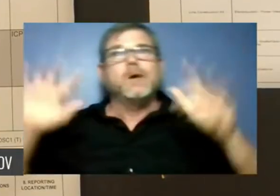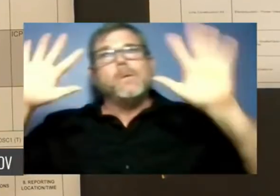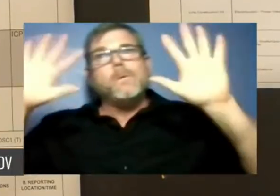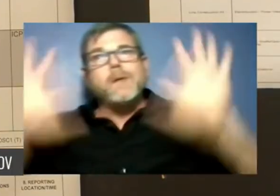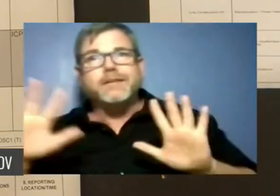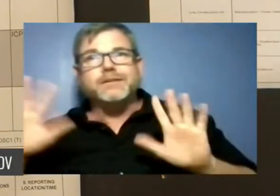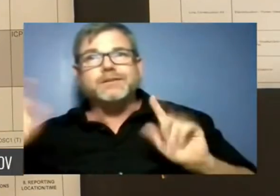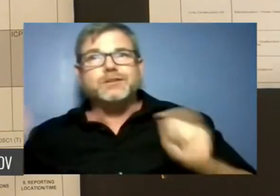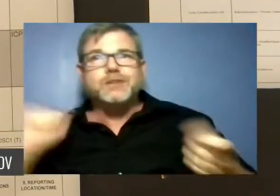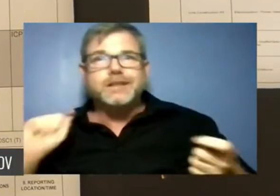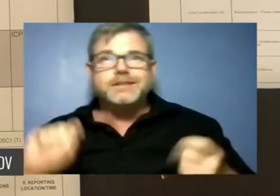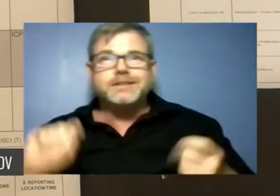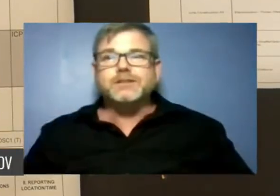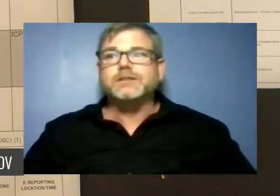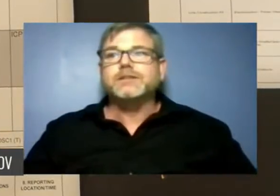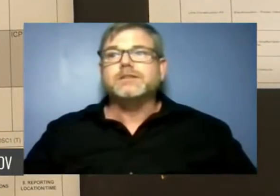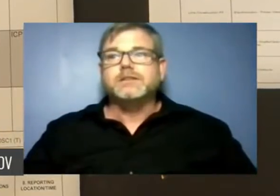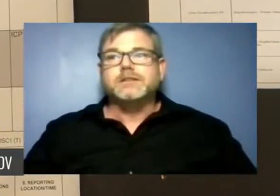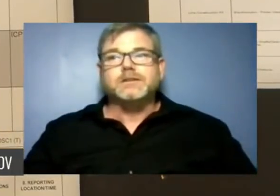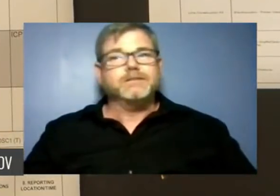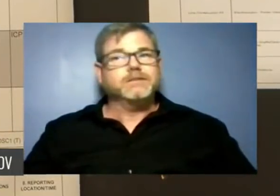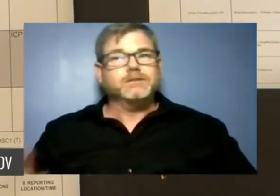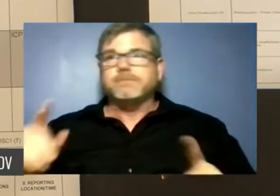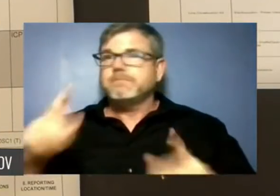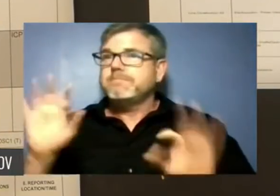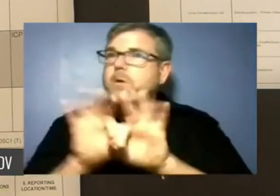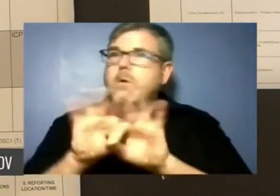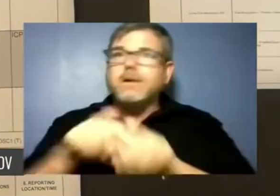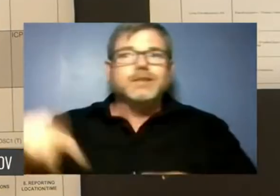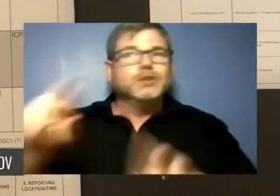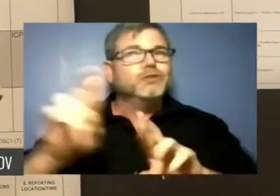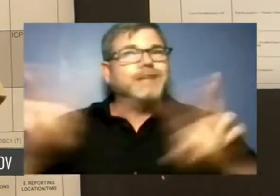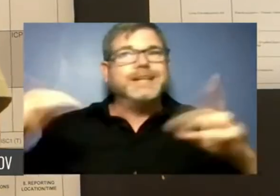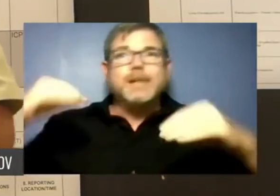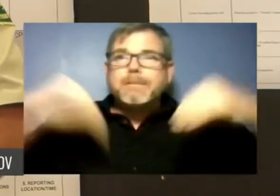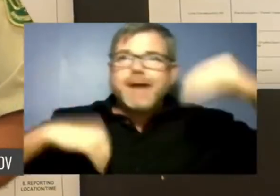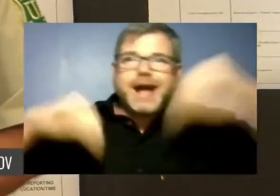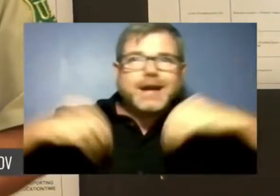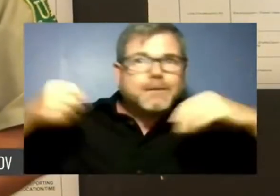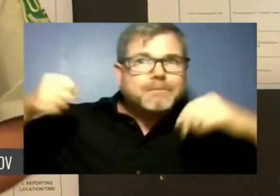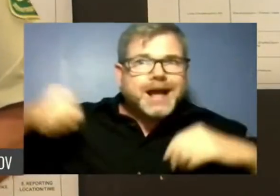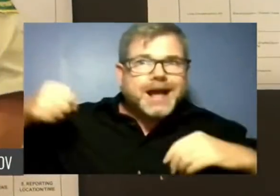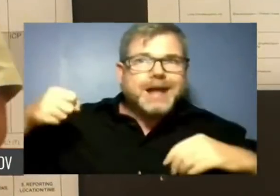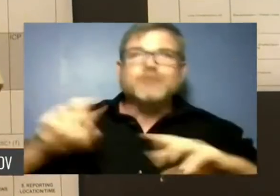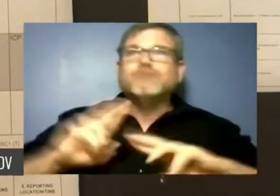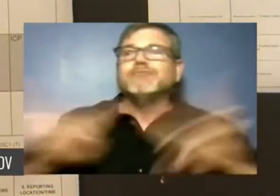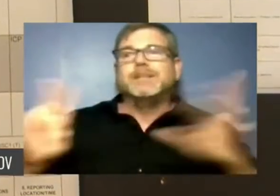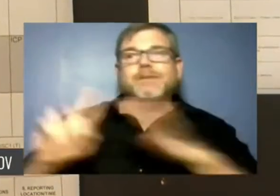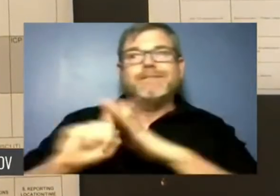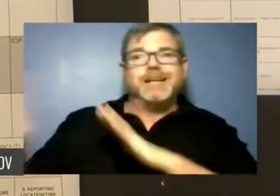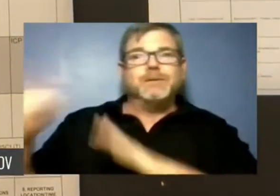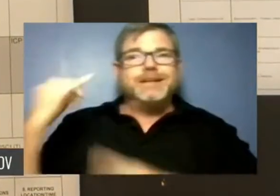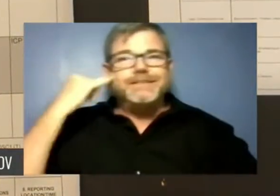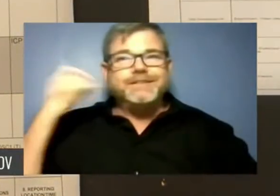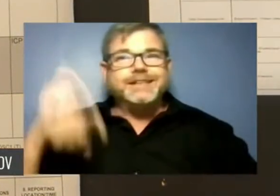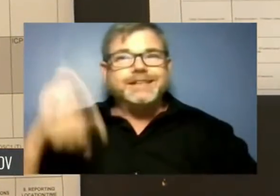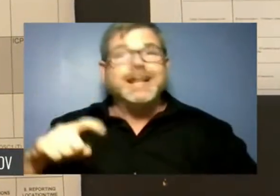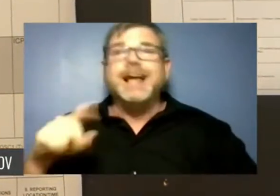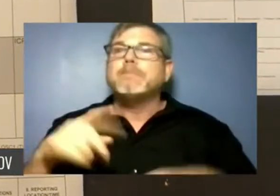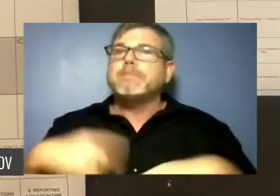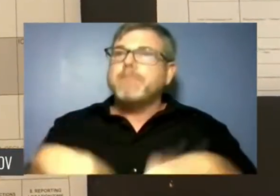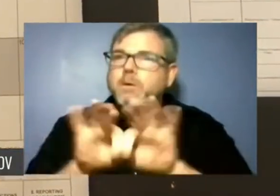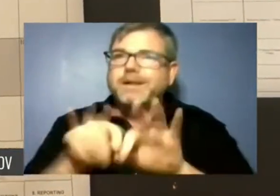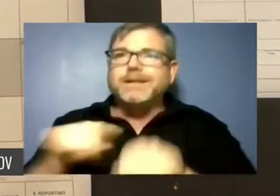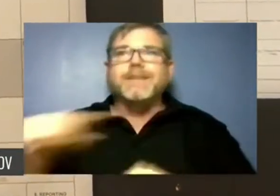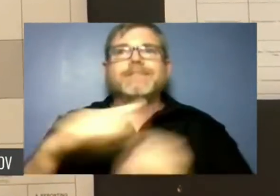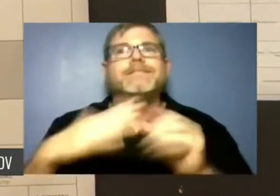decision. I think we all need to be flexible and get through this together. The last thing I'm going to end with, we